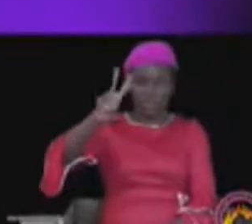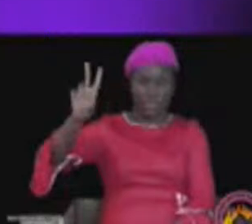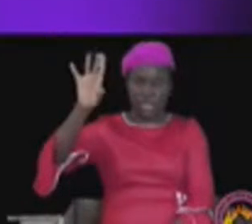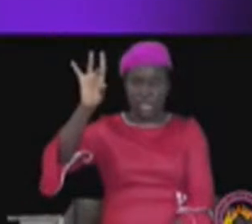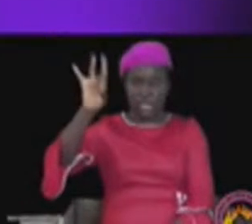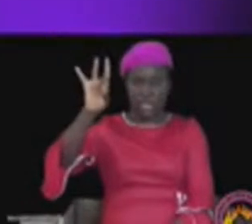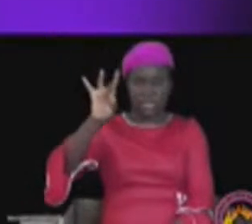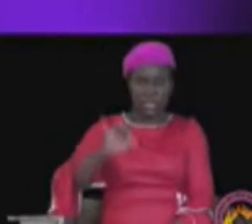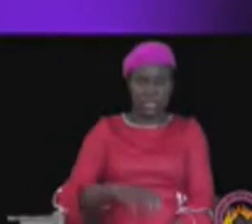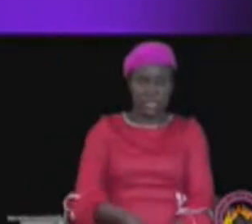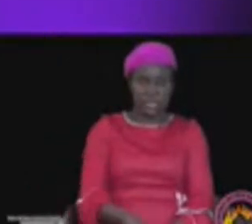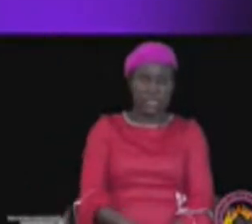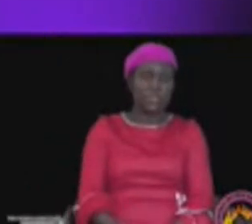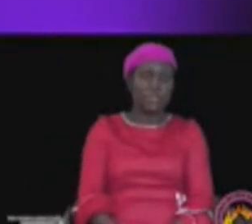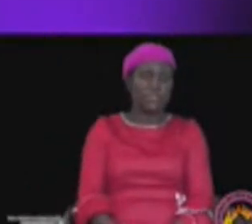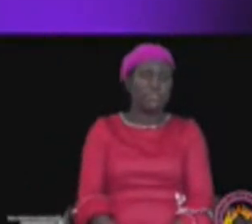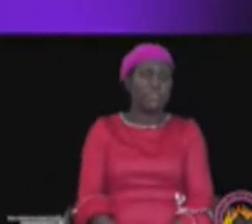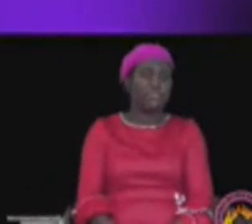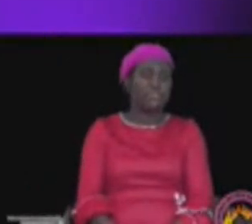3:8.